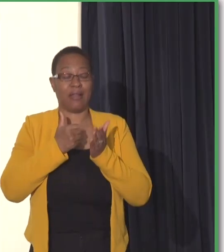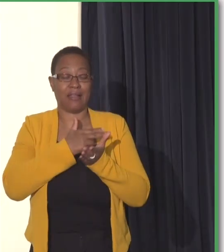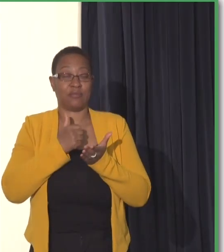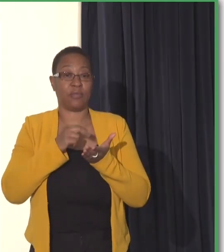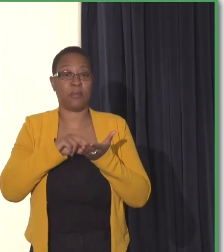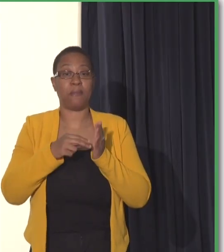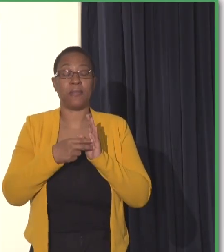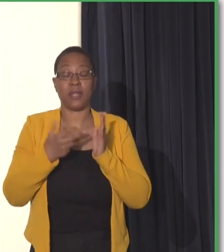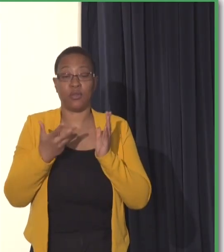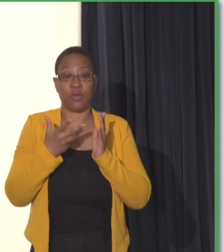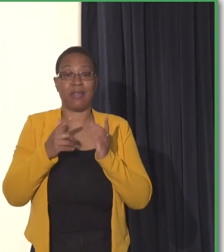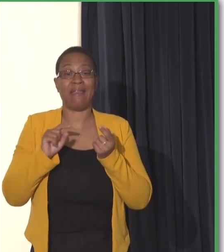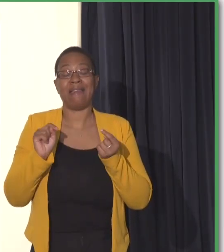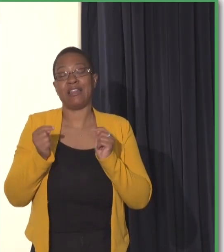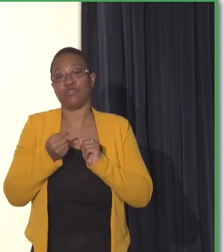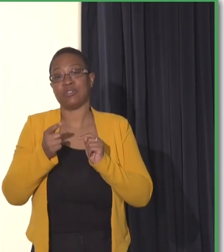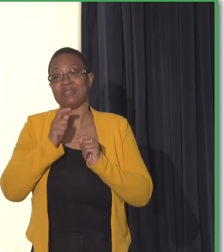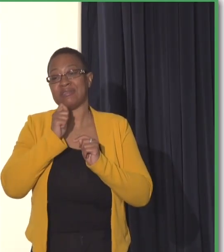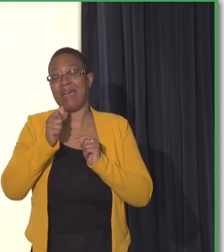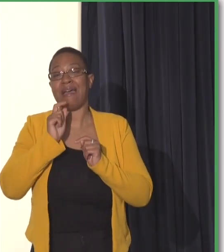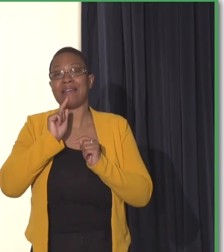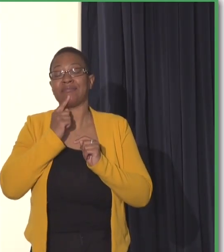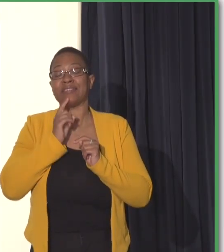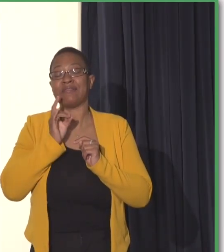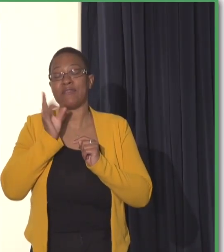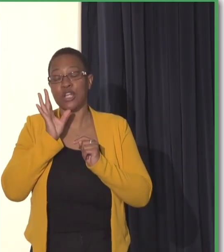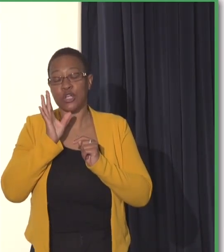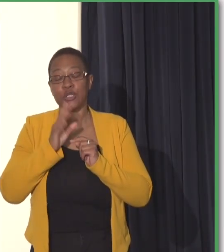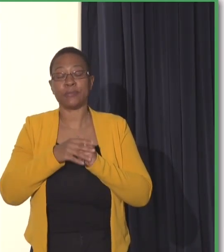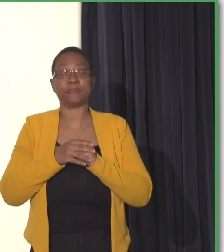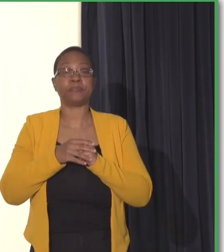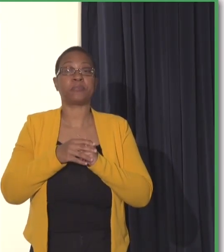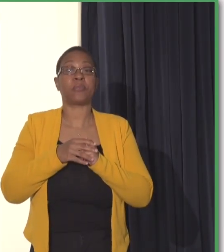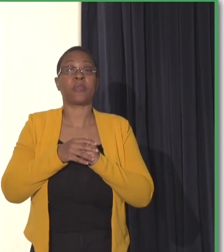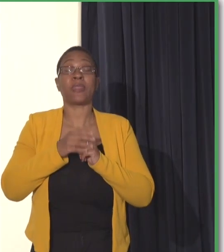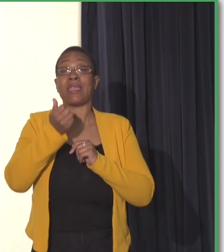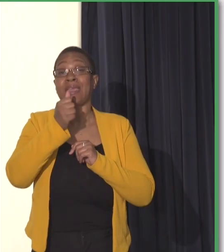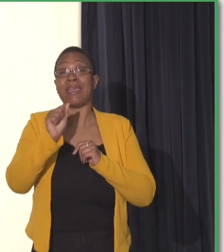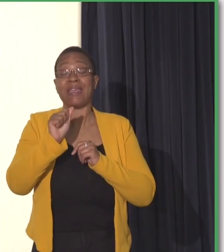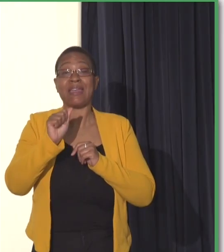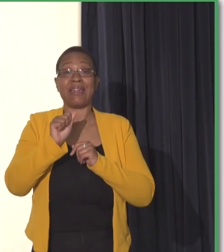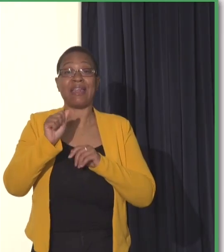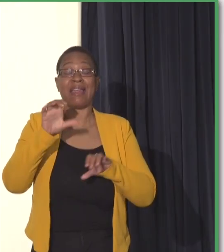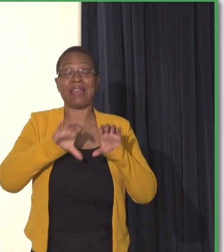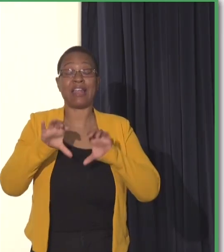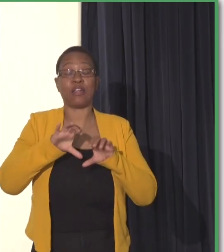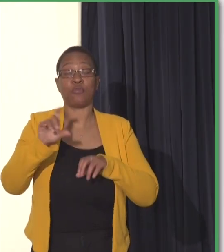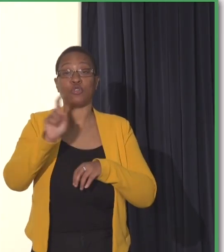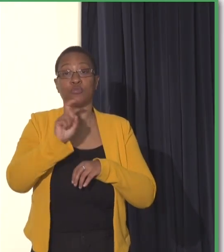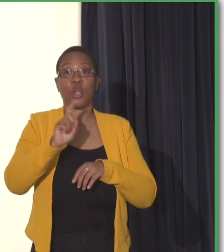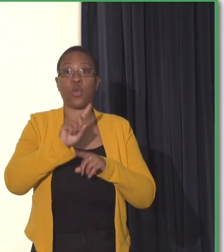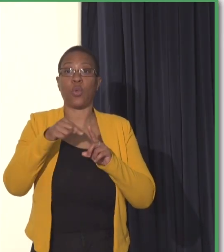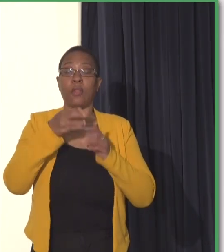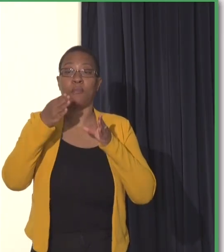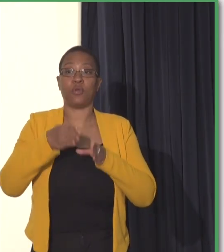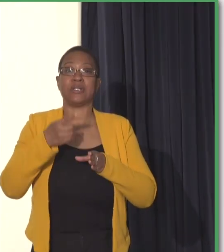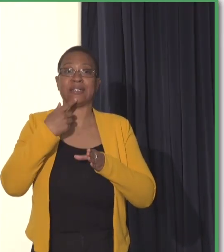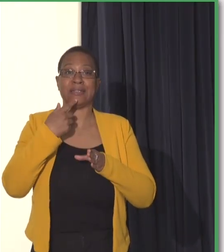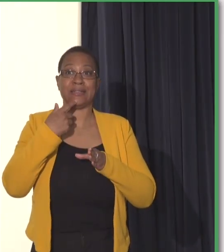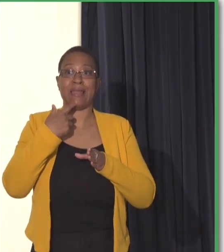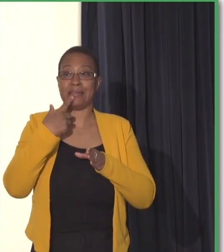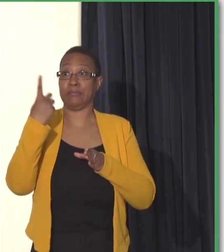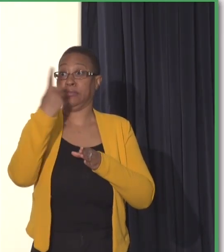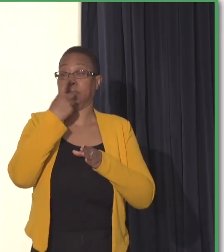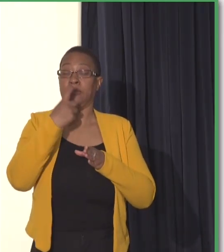just be injuries that are not as severe. Chemical spray where the subject complains of suffering from adverse effects.